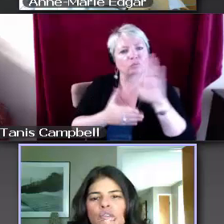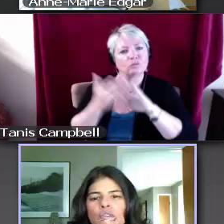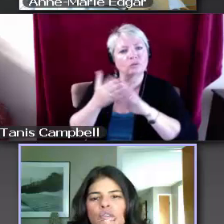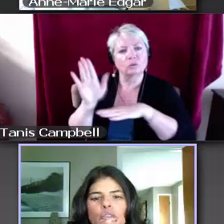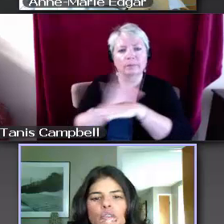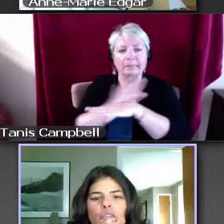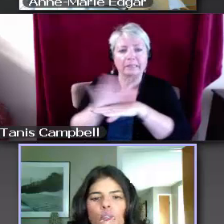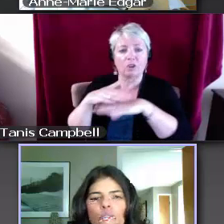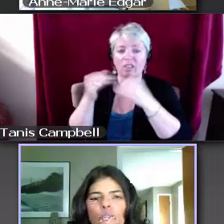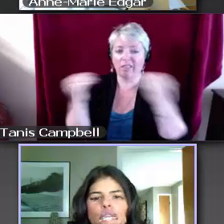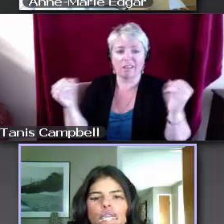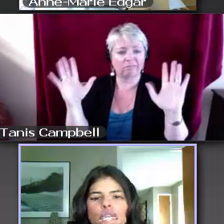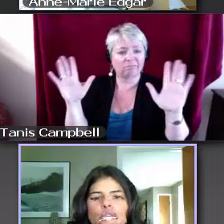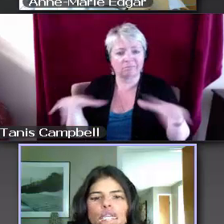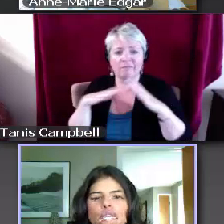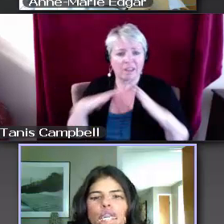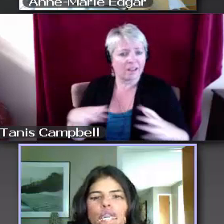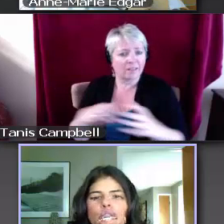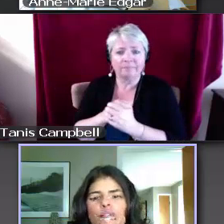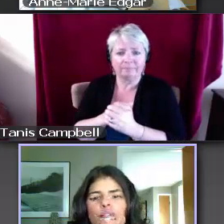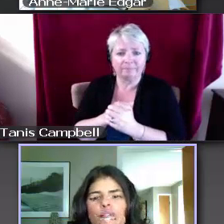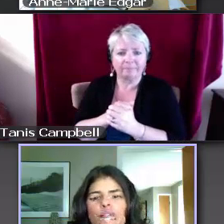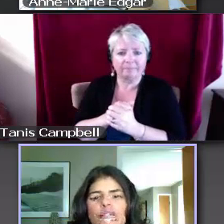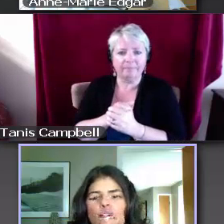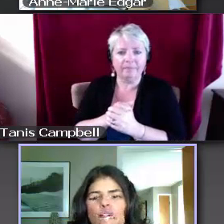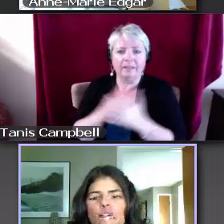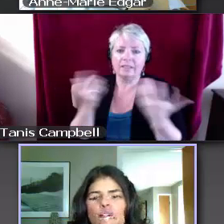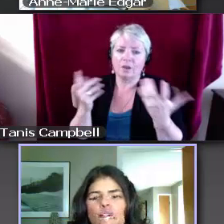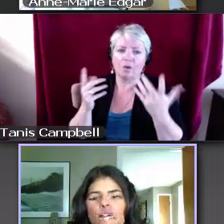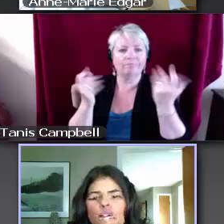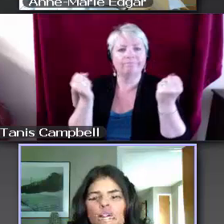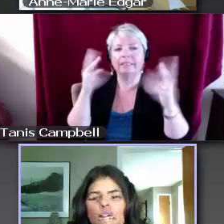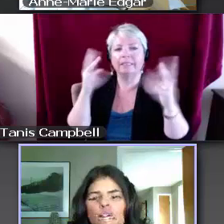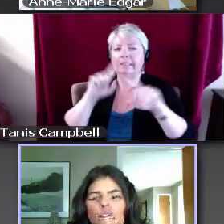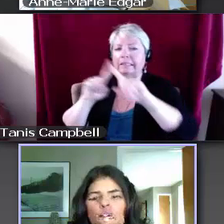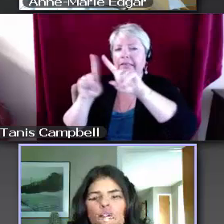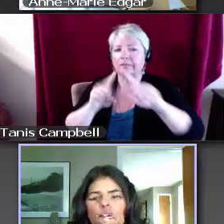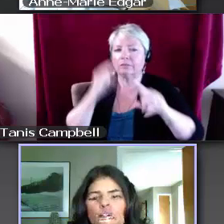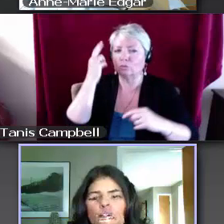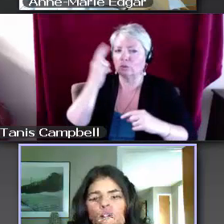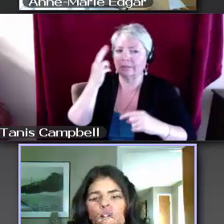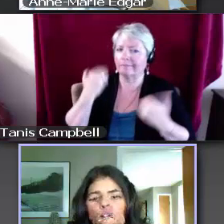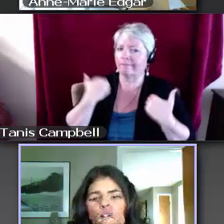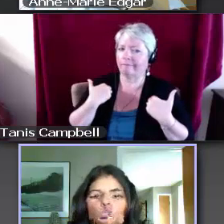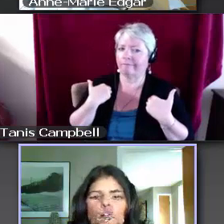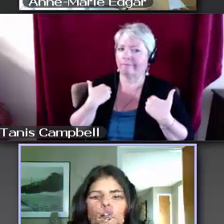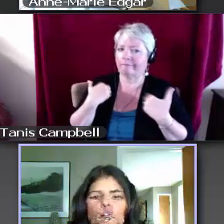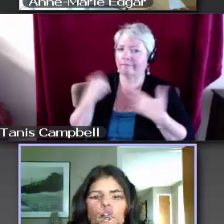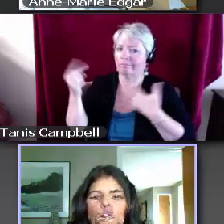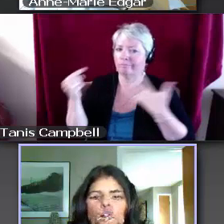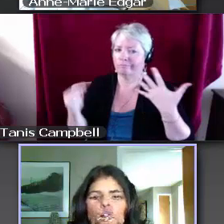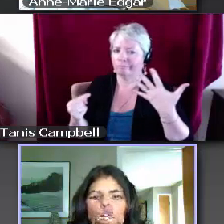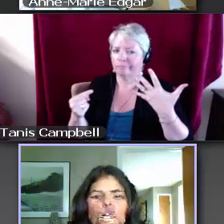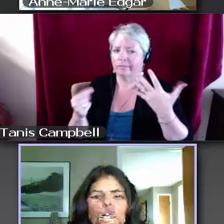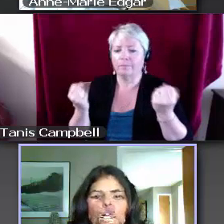online, and that's just a small aspect of it, you know, there can be a lot of different things that you can take away